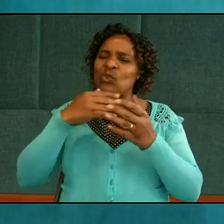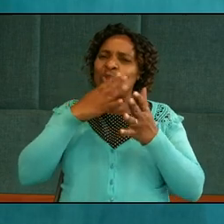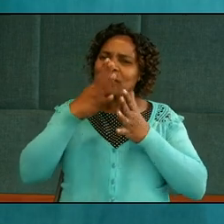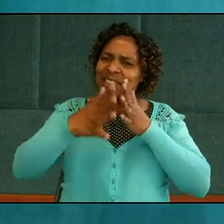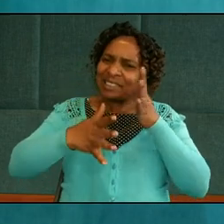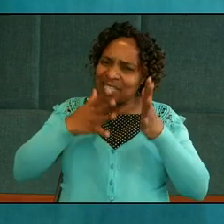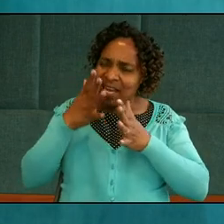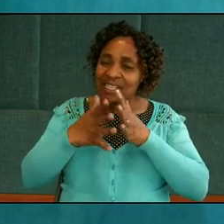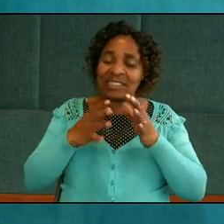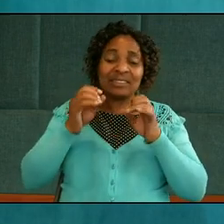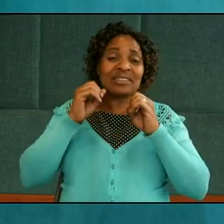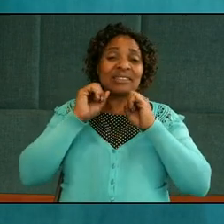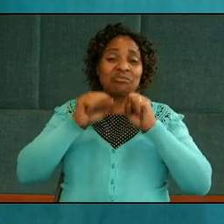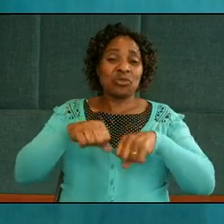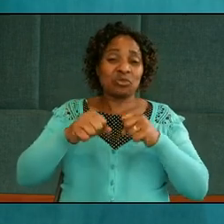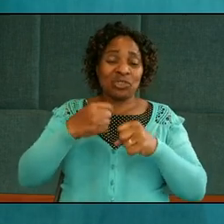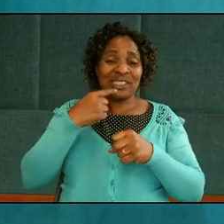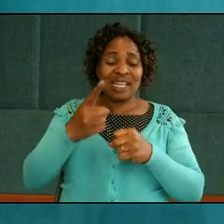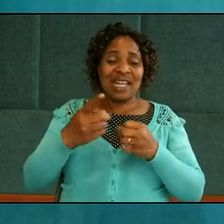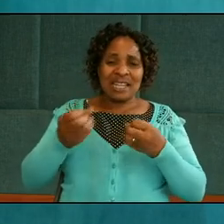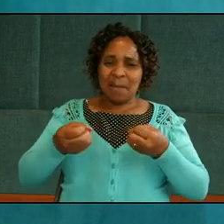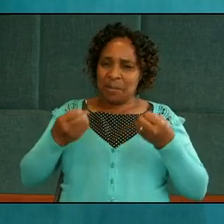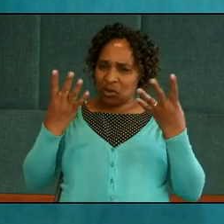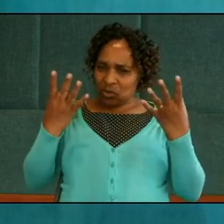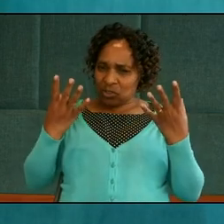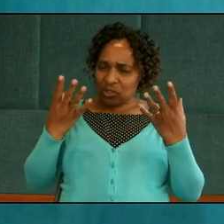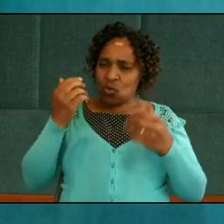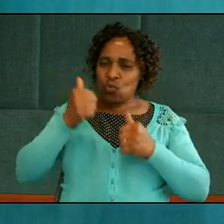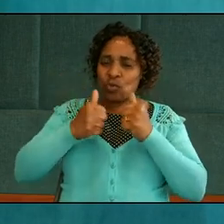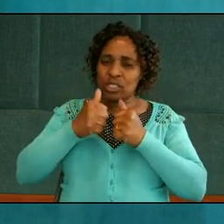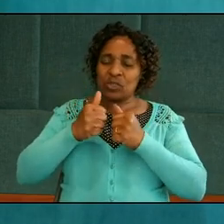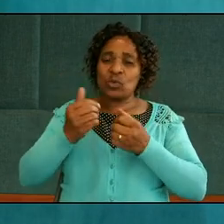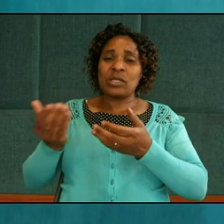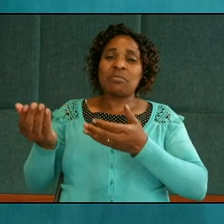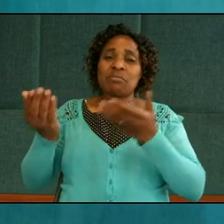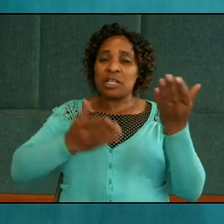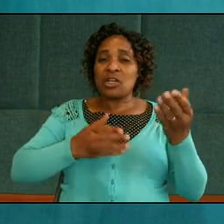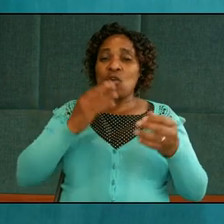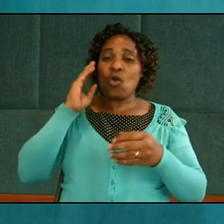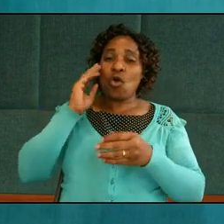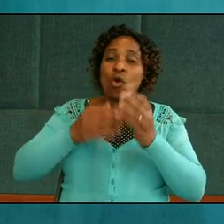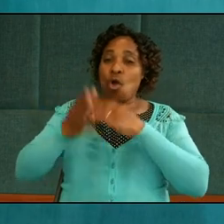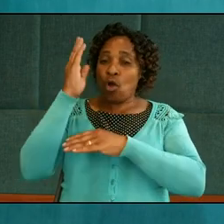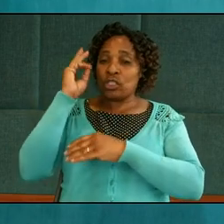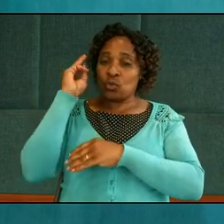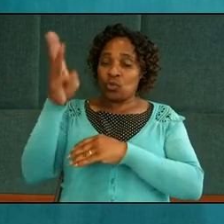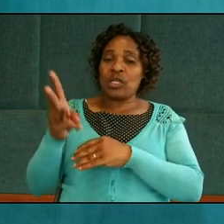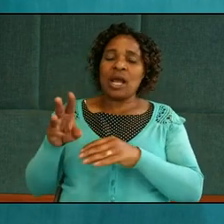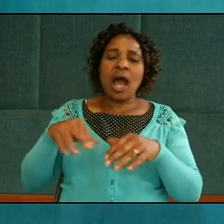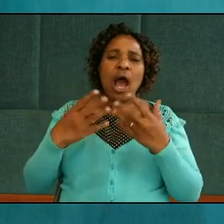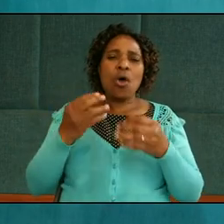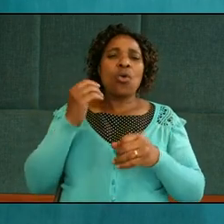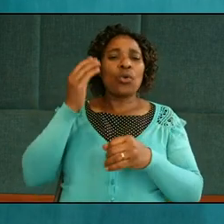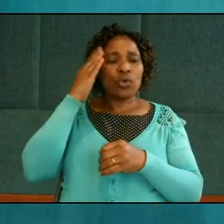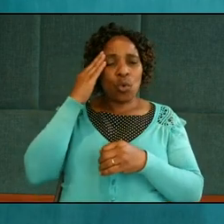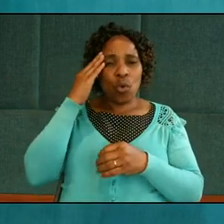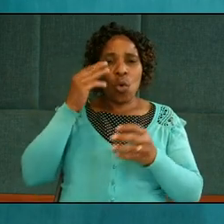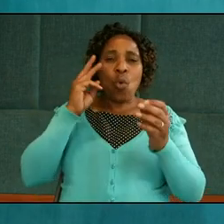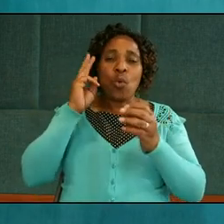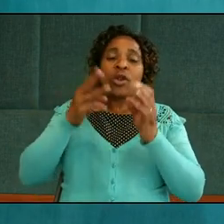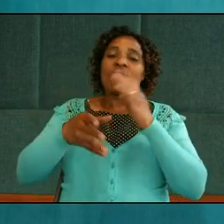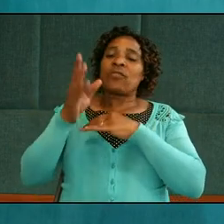signs, or we can say a miracle, that would show God's will. But is this really how we should know the will of